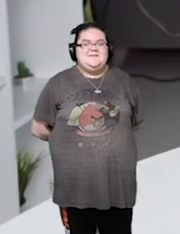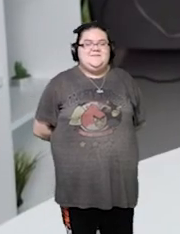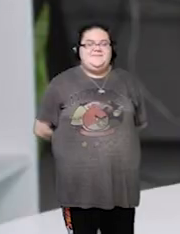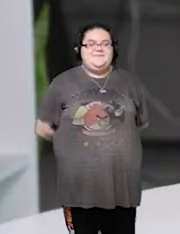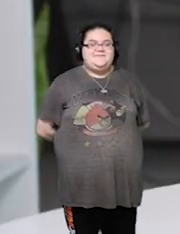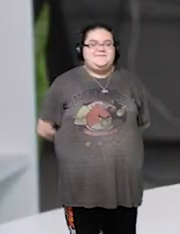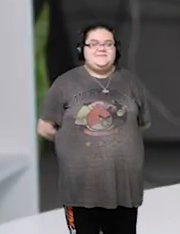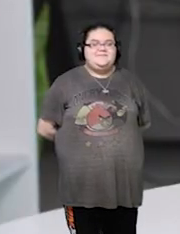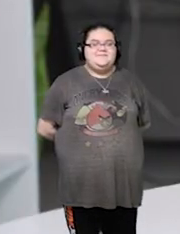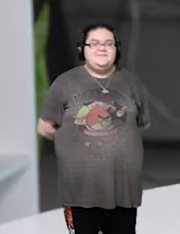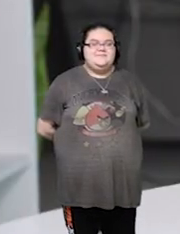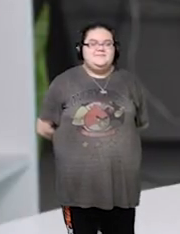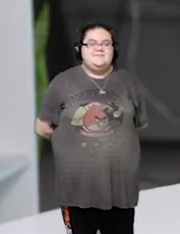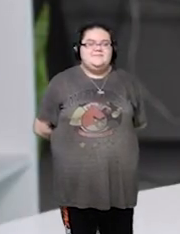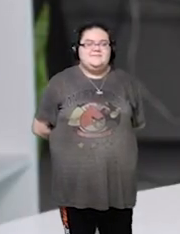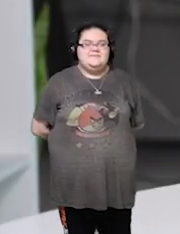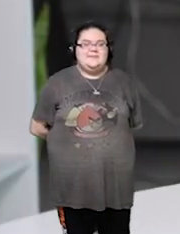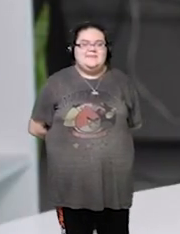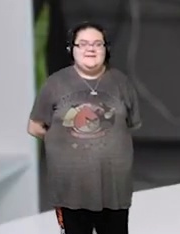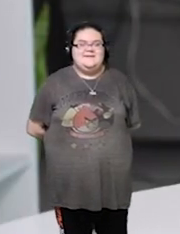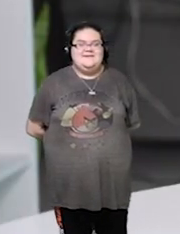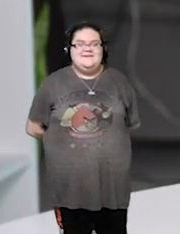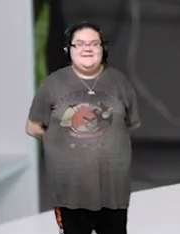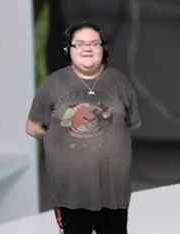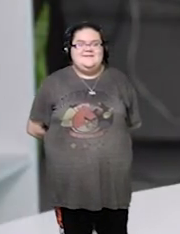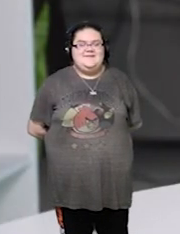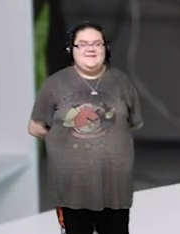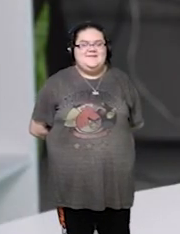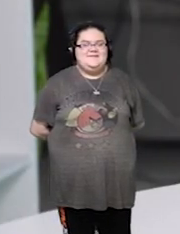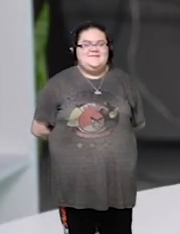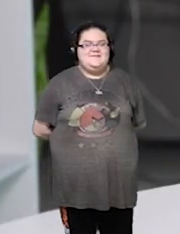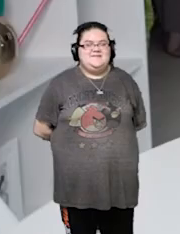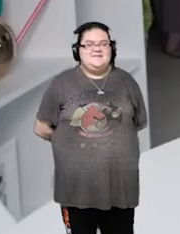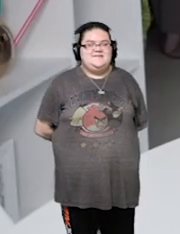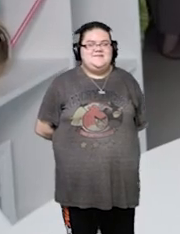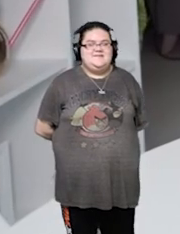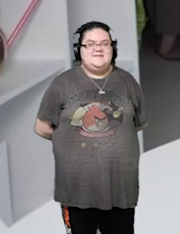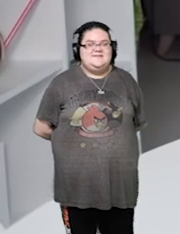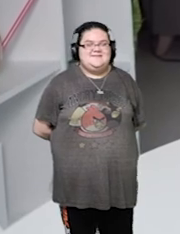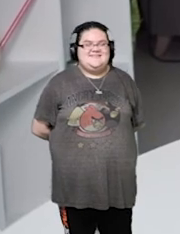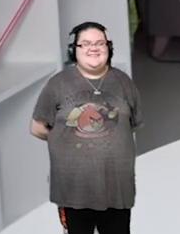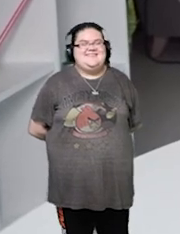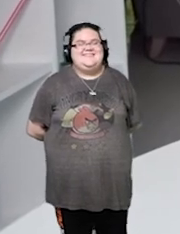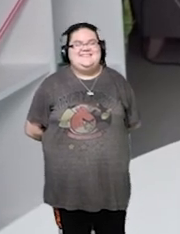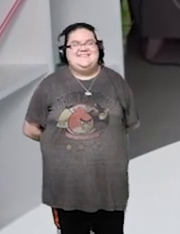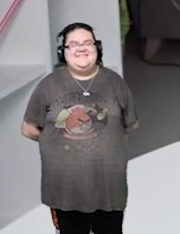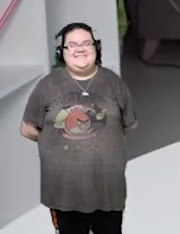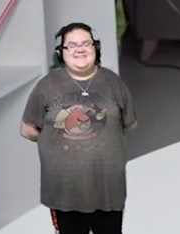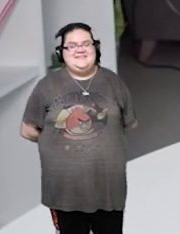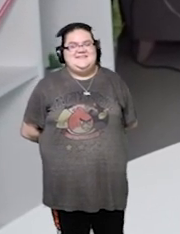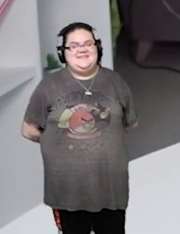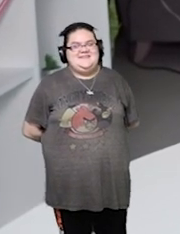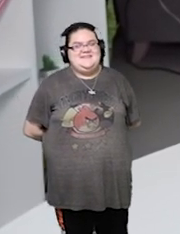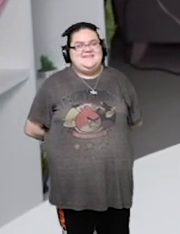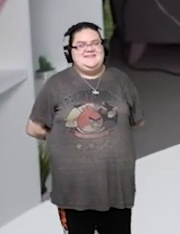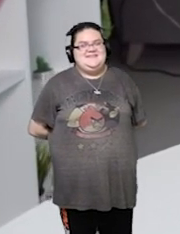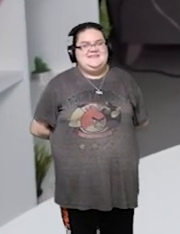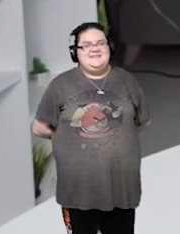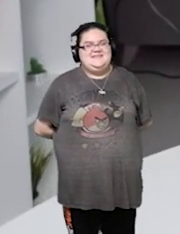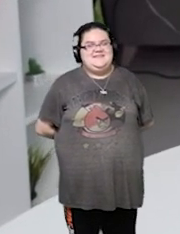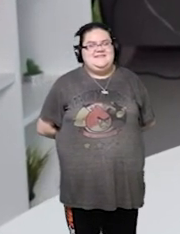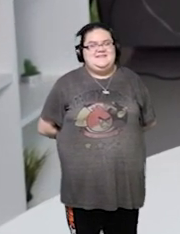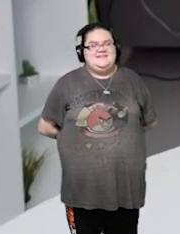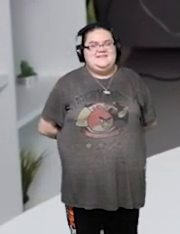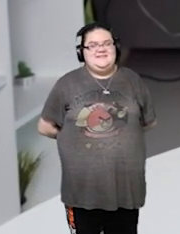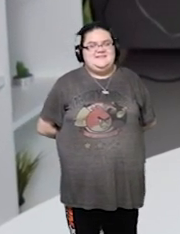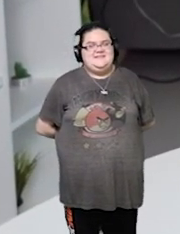day doing this. I got it wrong. Yeah, you got it wrong. 10 bags. Yeah. That's not cheap. That's still a grand. That's a 50 quid watch. I said they're both not cheap,